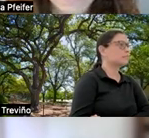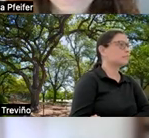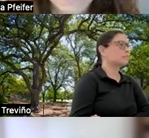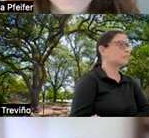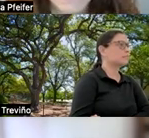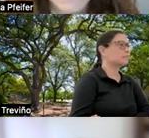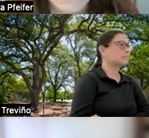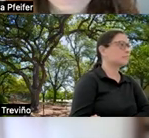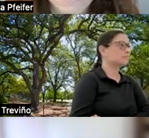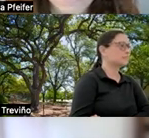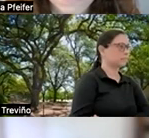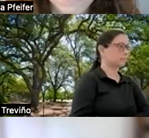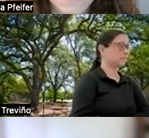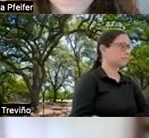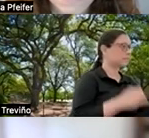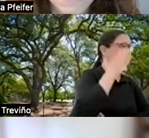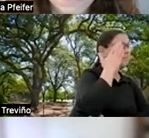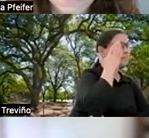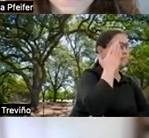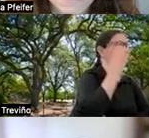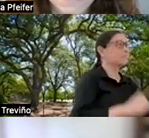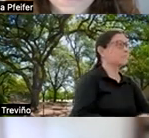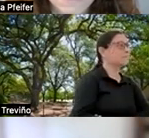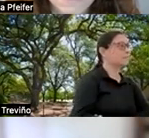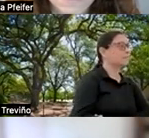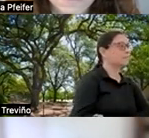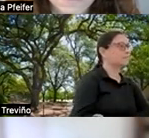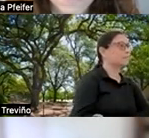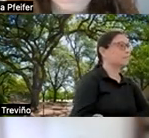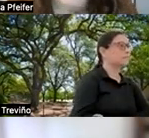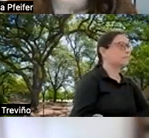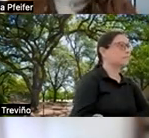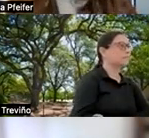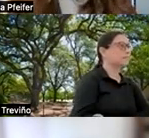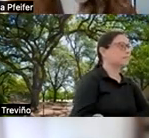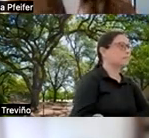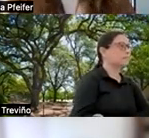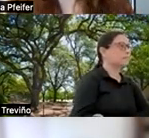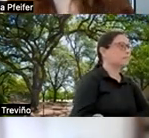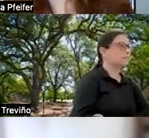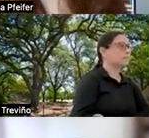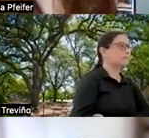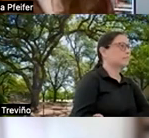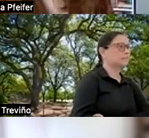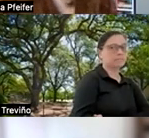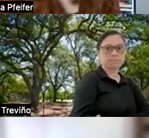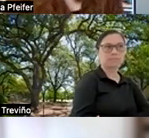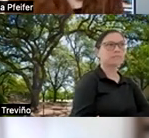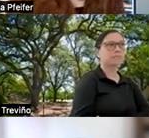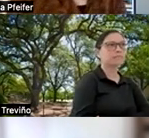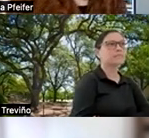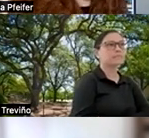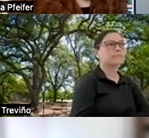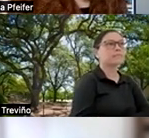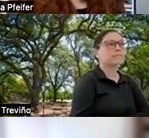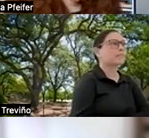I think there's one that's kind of jumping out right in the middle here. This is basic needs met, and that there's a lot of different specific examples and